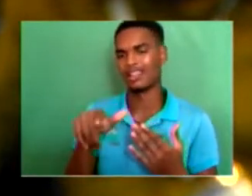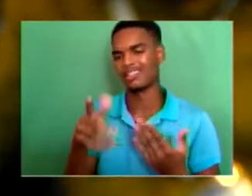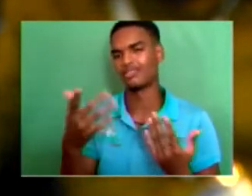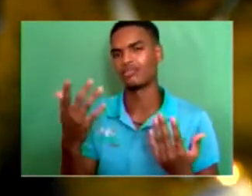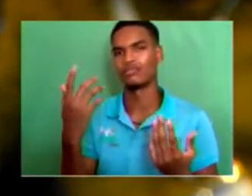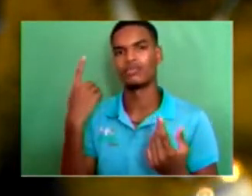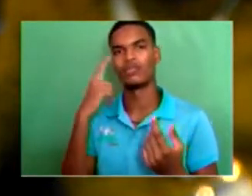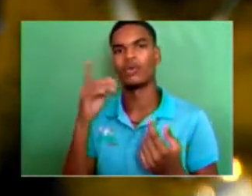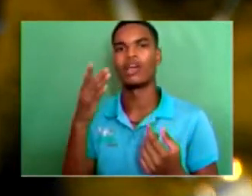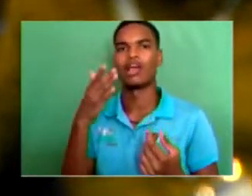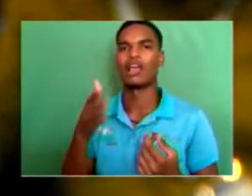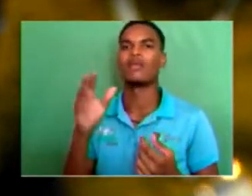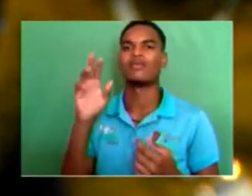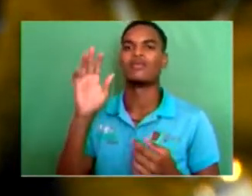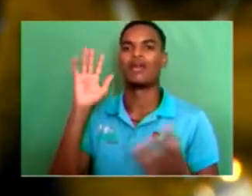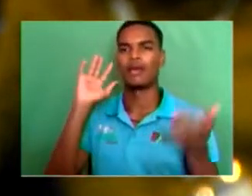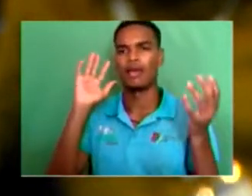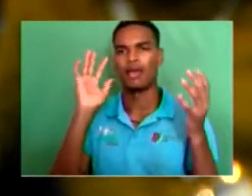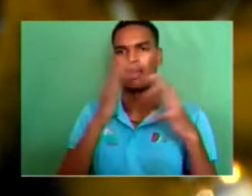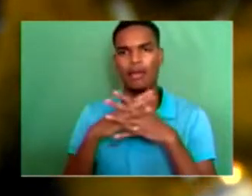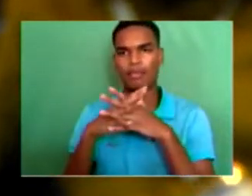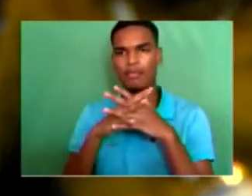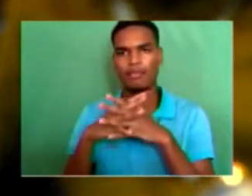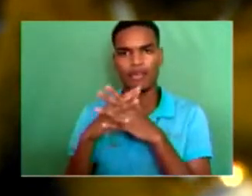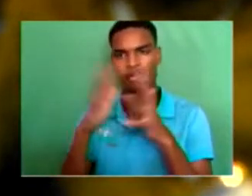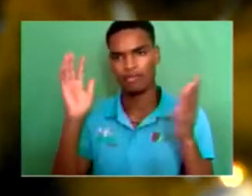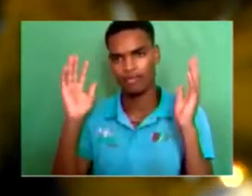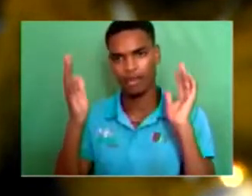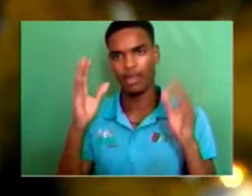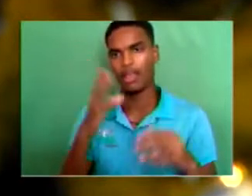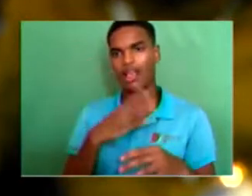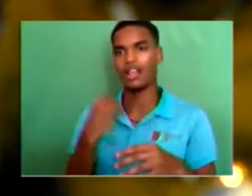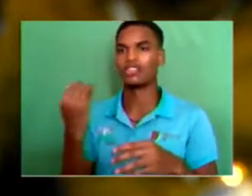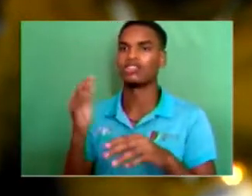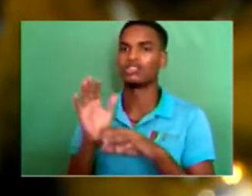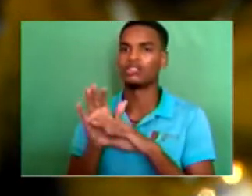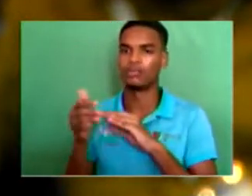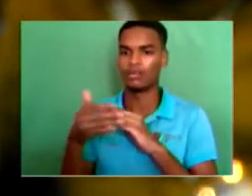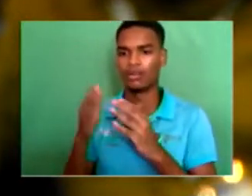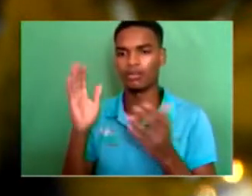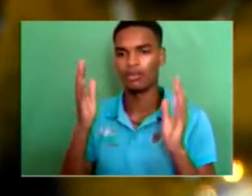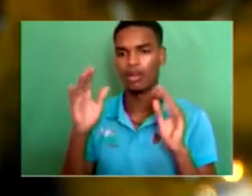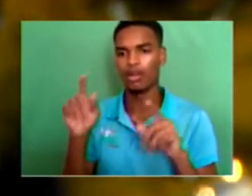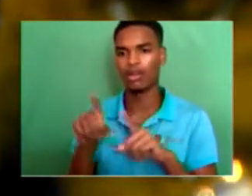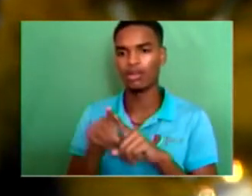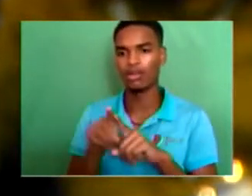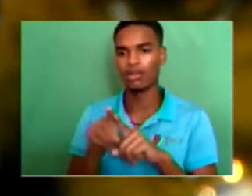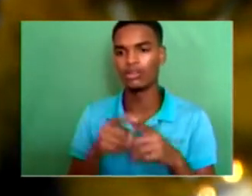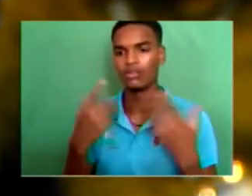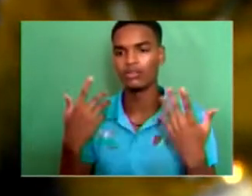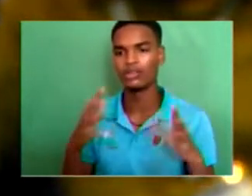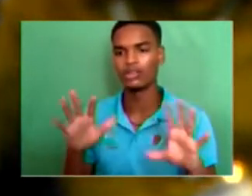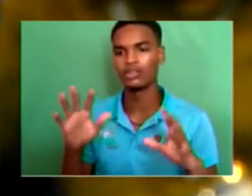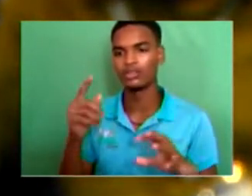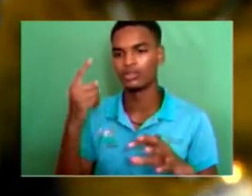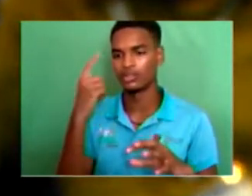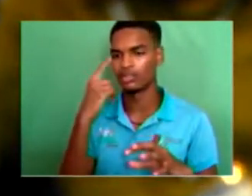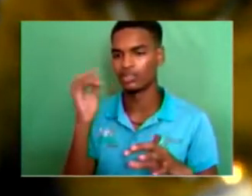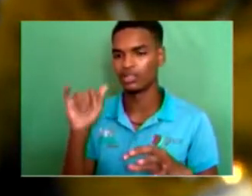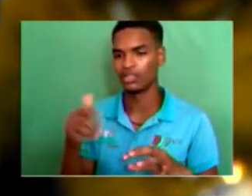US market finish the conversion and help the Jamaican market also finish the conversion? Do you see that as a synergy?